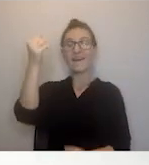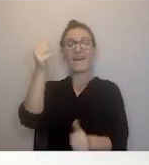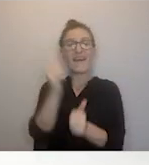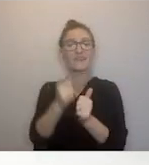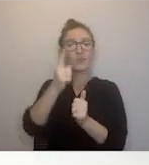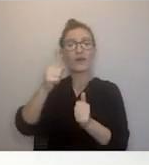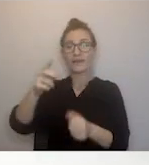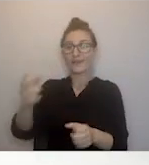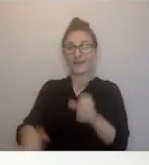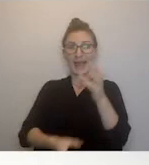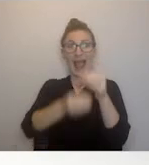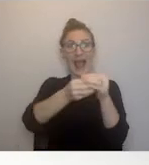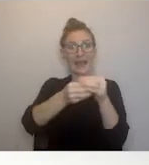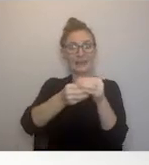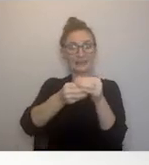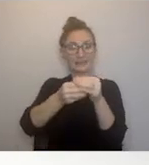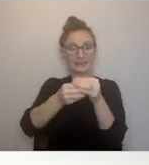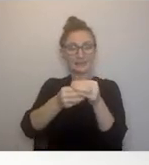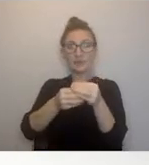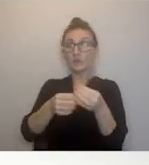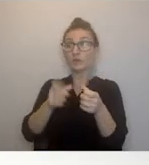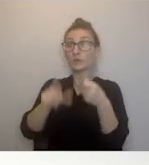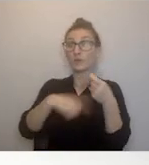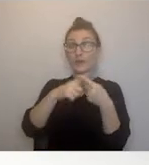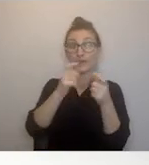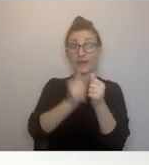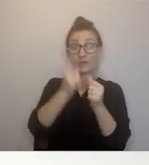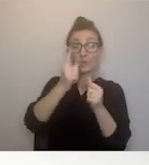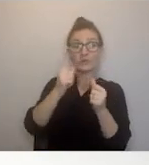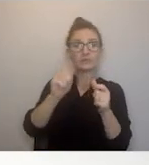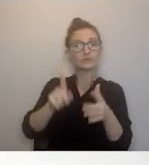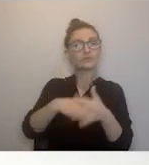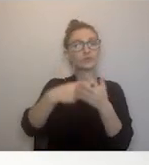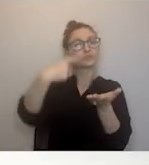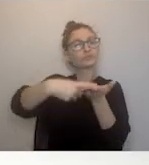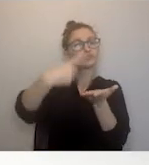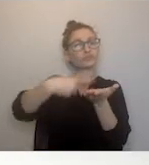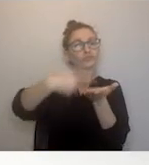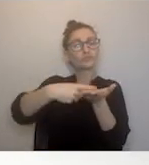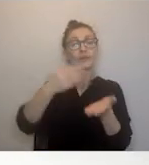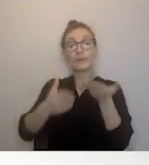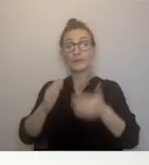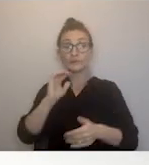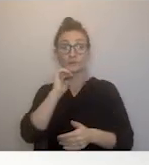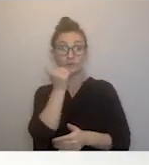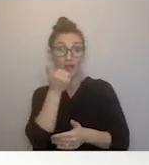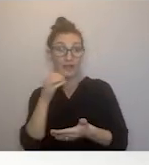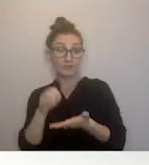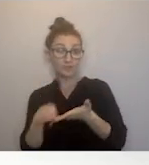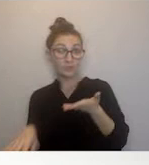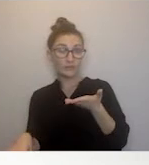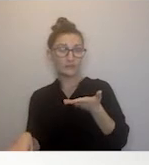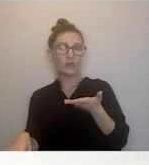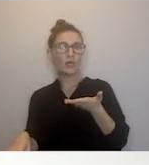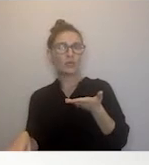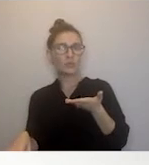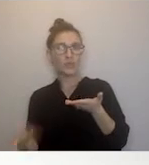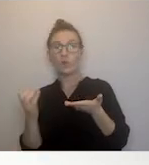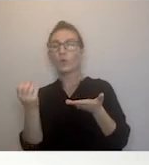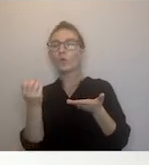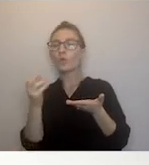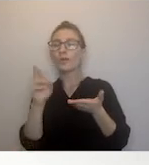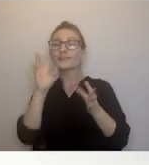idea that everyone's adding something to it. And once everyone starts talking, it's a lot easier for students that are shy or maybe more on